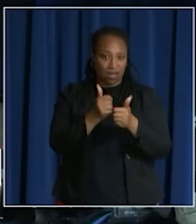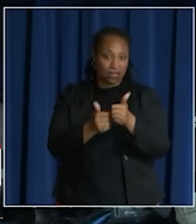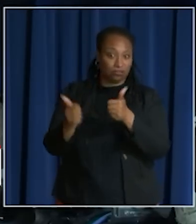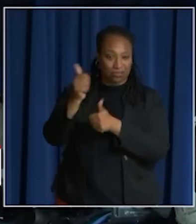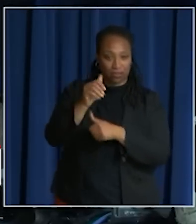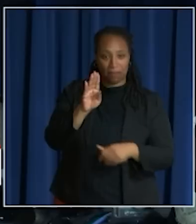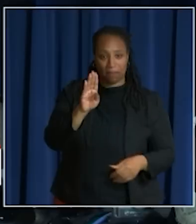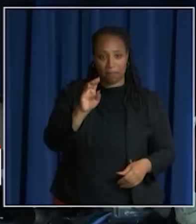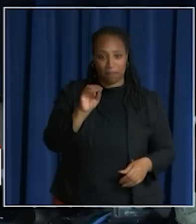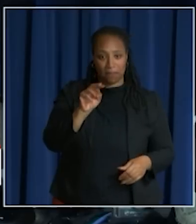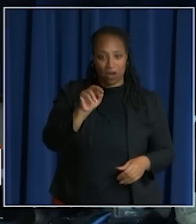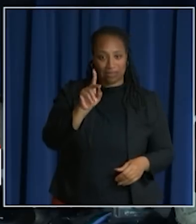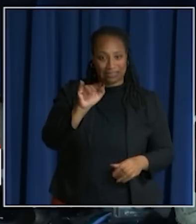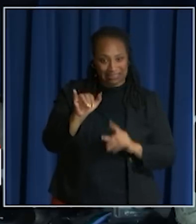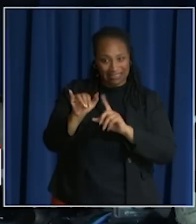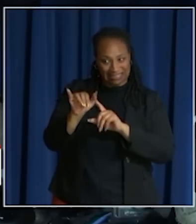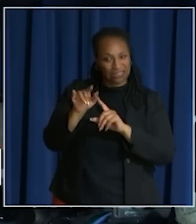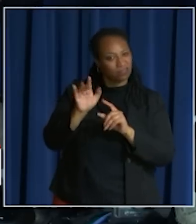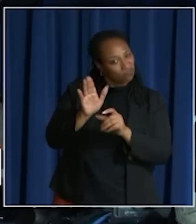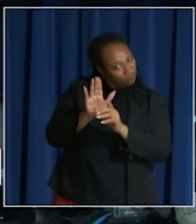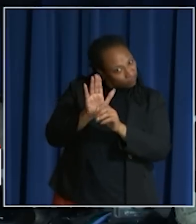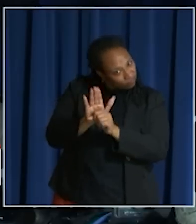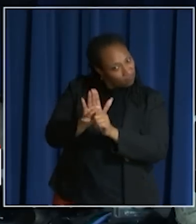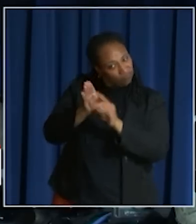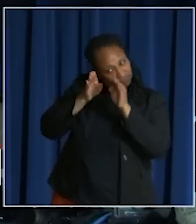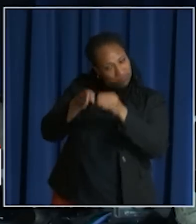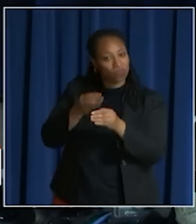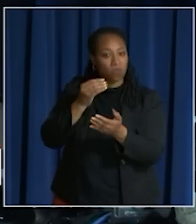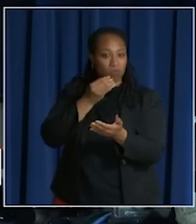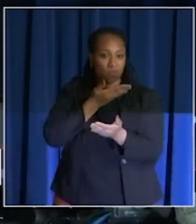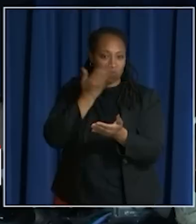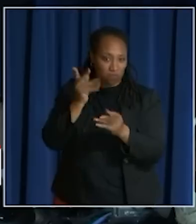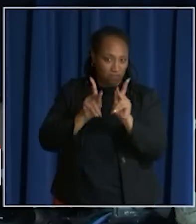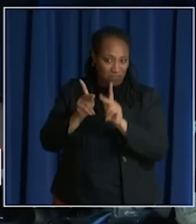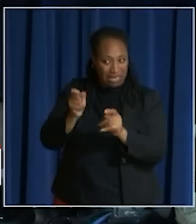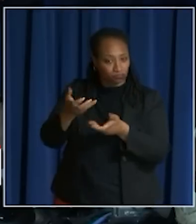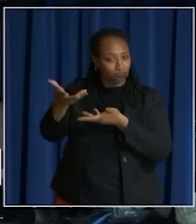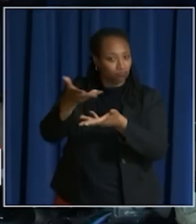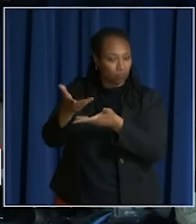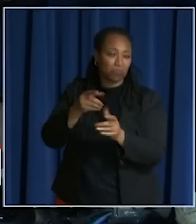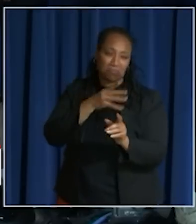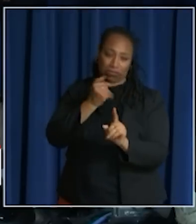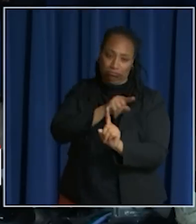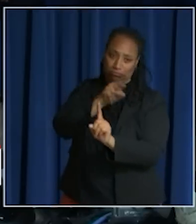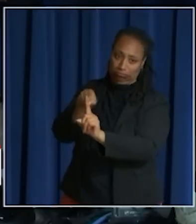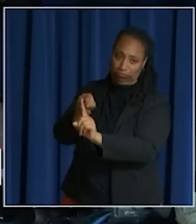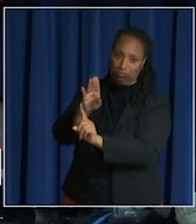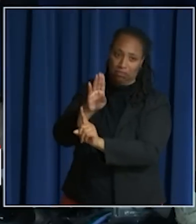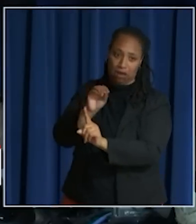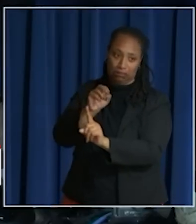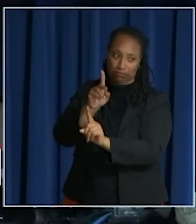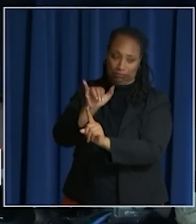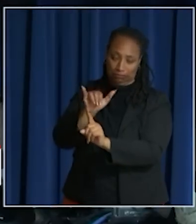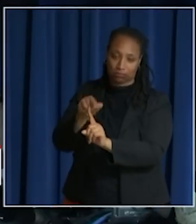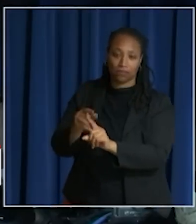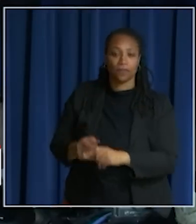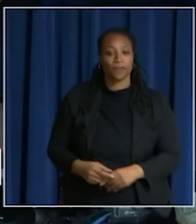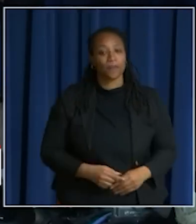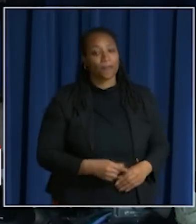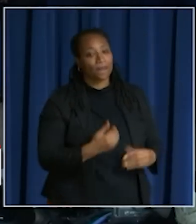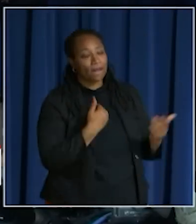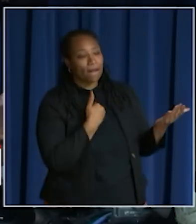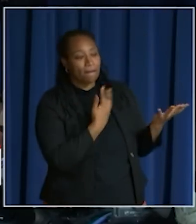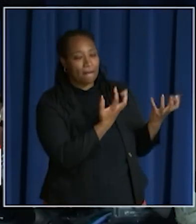And such. So we'll follow up with her. Okay, last two questions. Yes. I want to go back again to the federal commissioner of